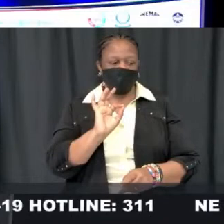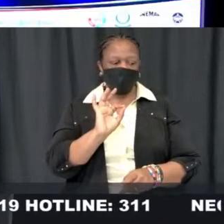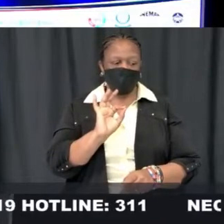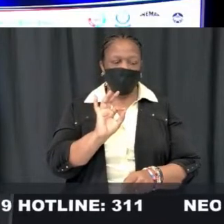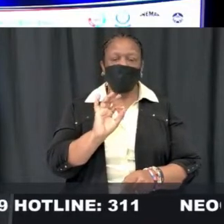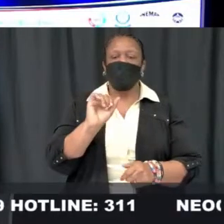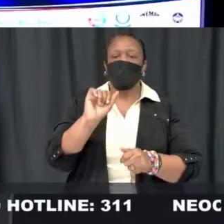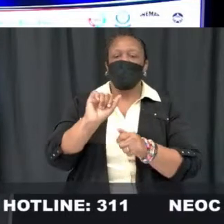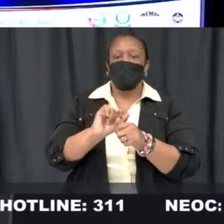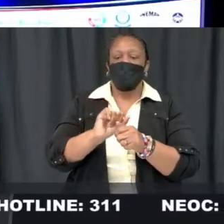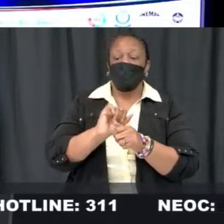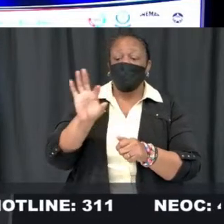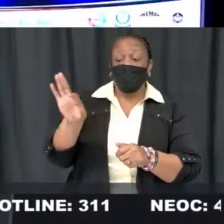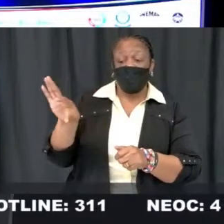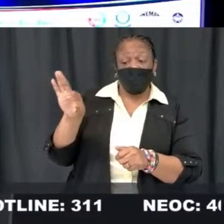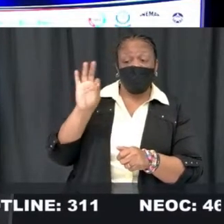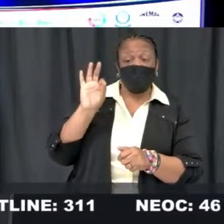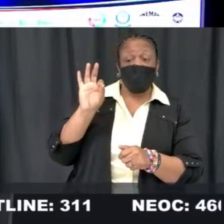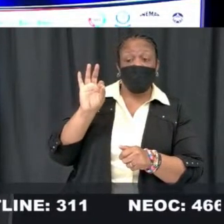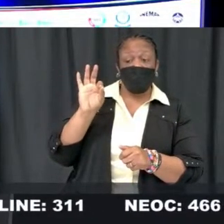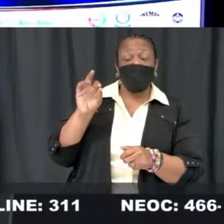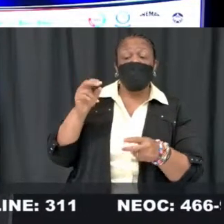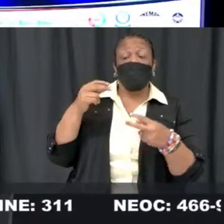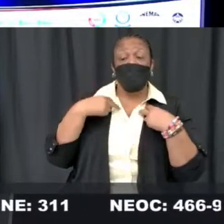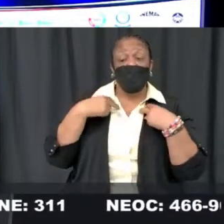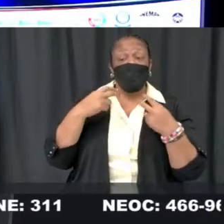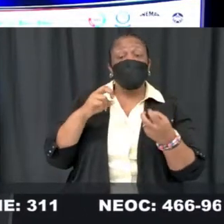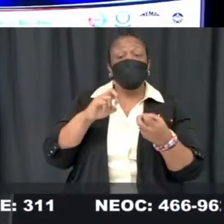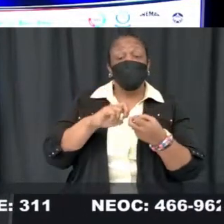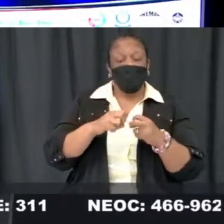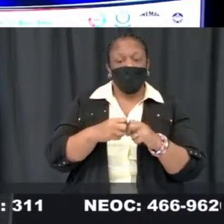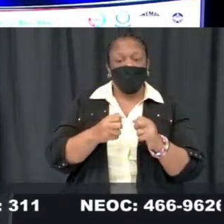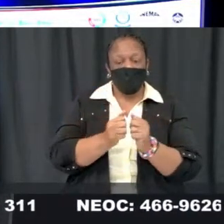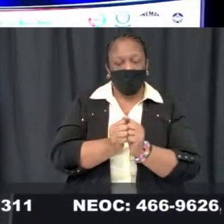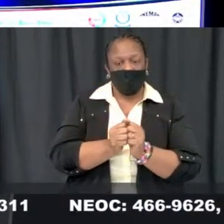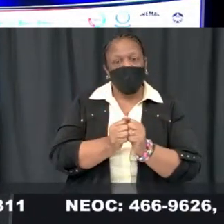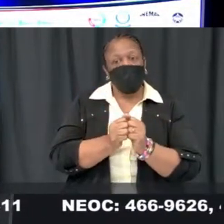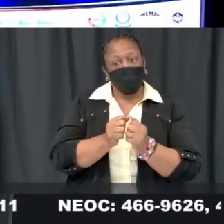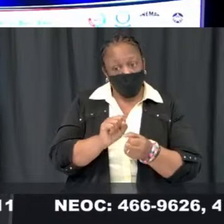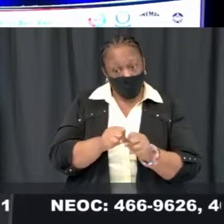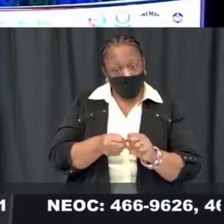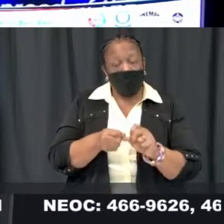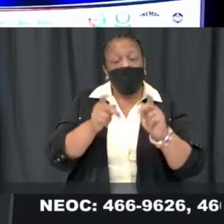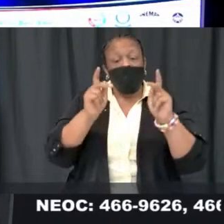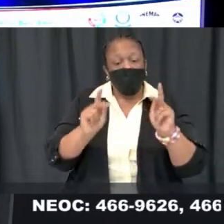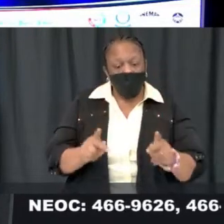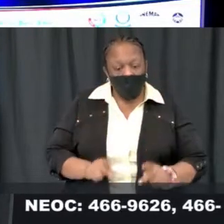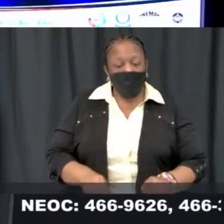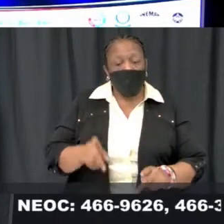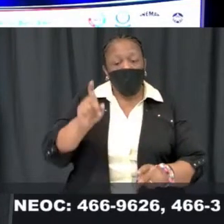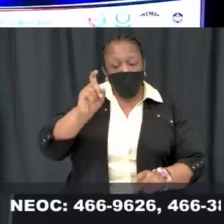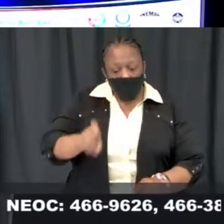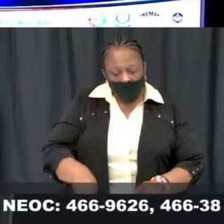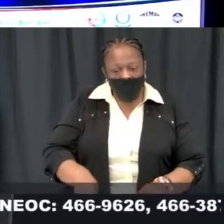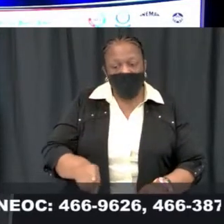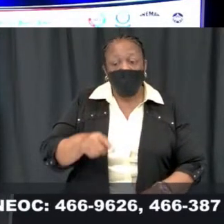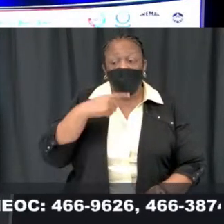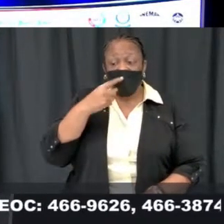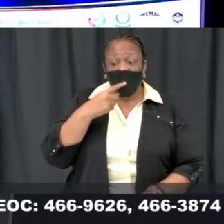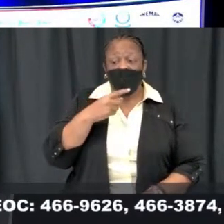a consequence. And so therefore, people must also tell you what the consequences of your choices are.